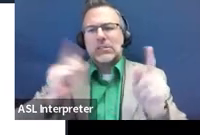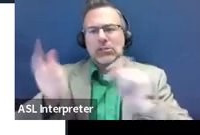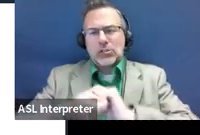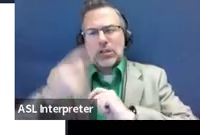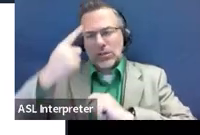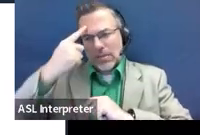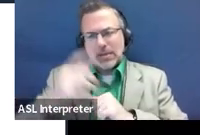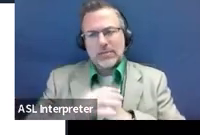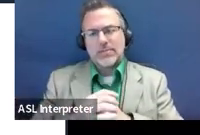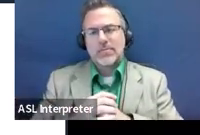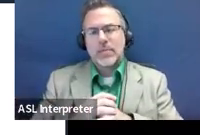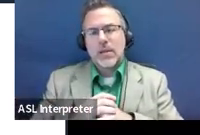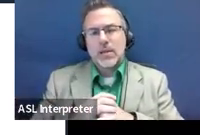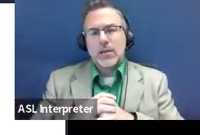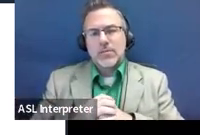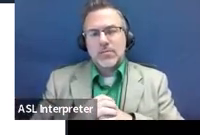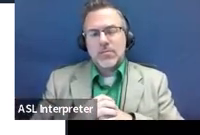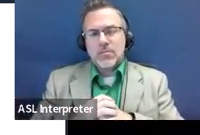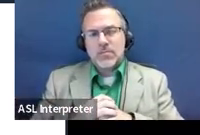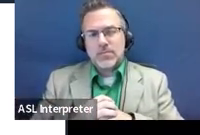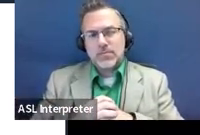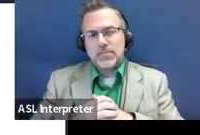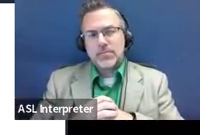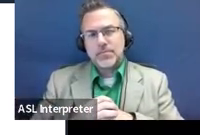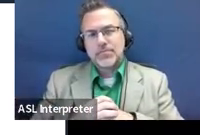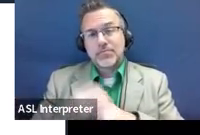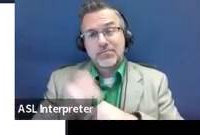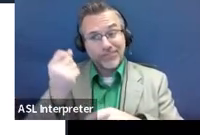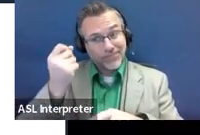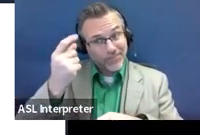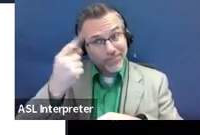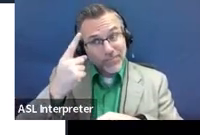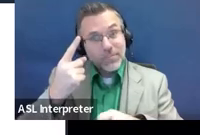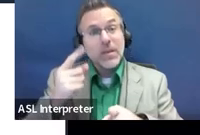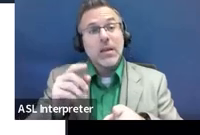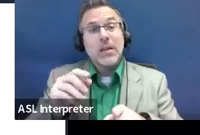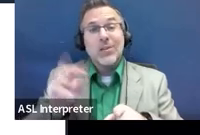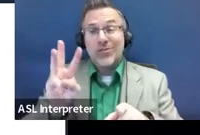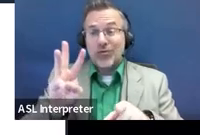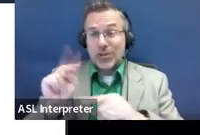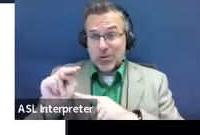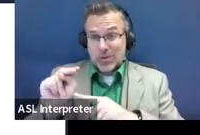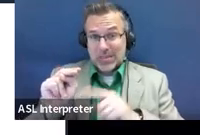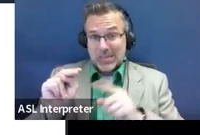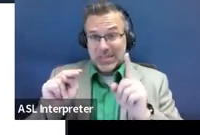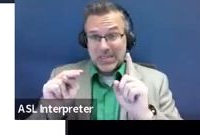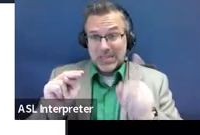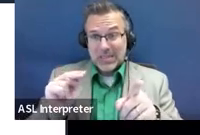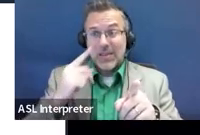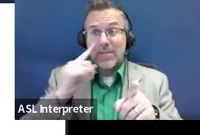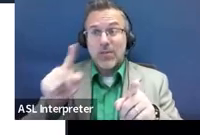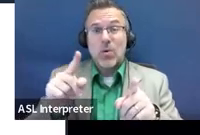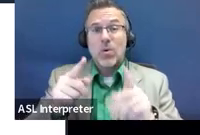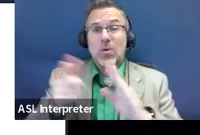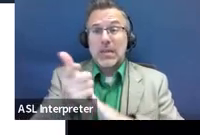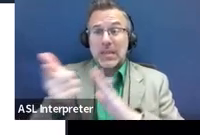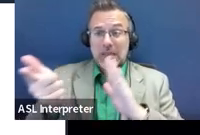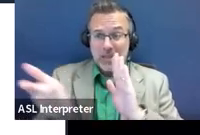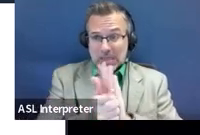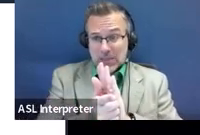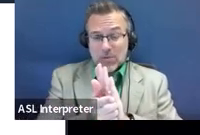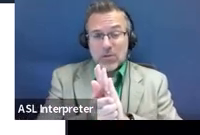written notice is that this is the document that if you have any kind of legal action coming